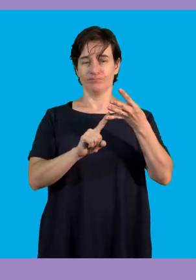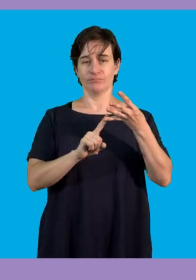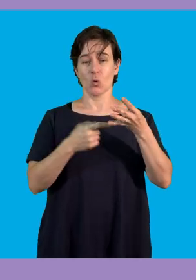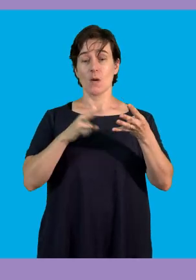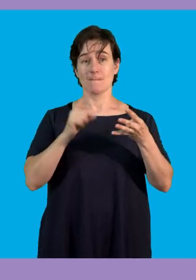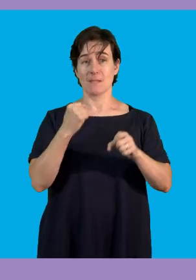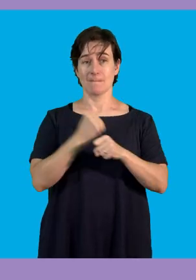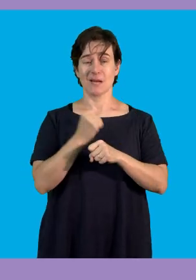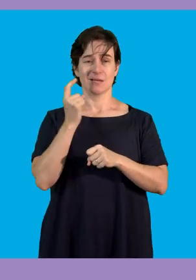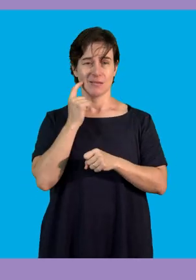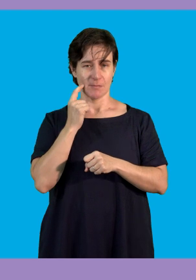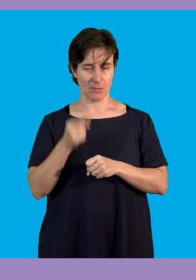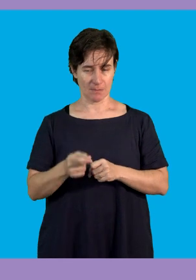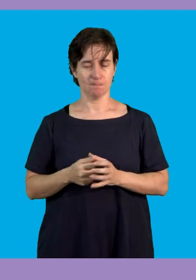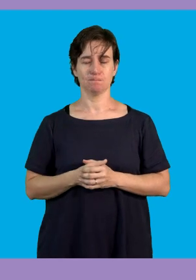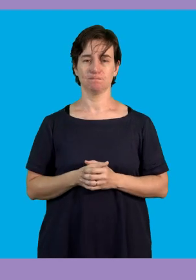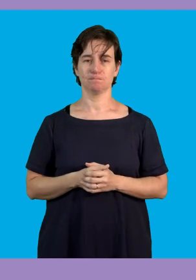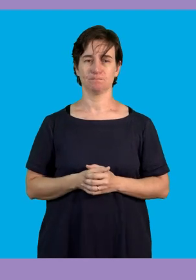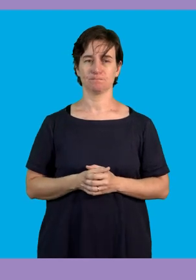We are to simplify.